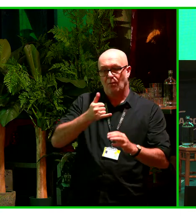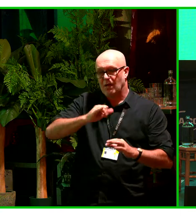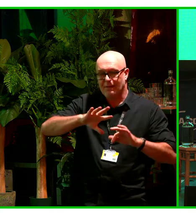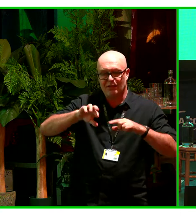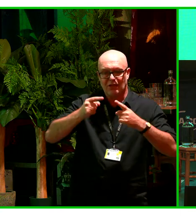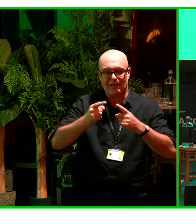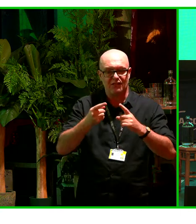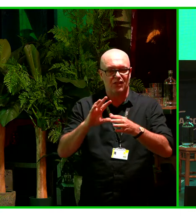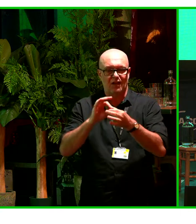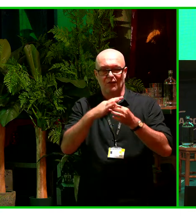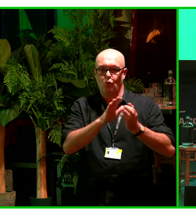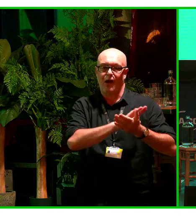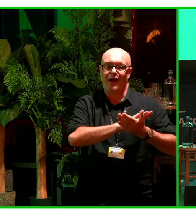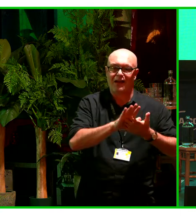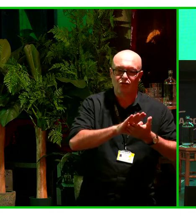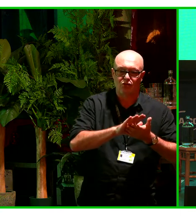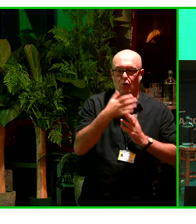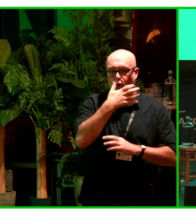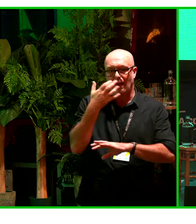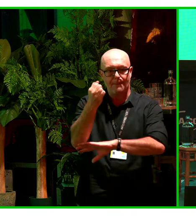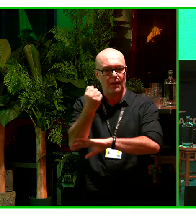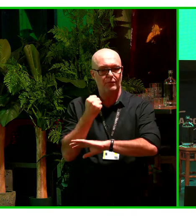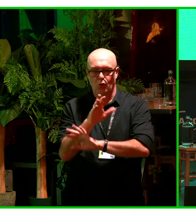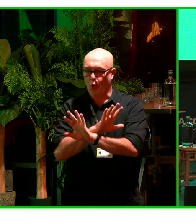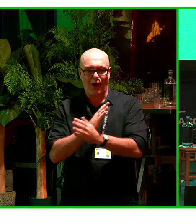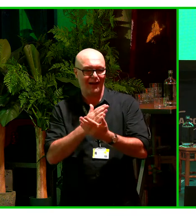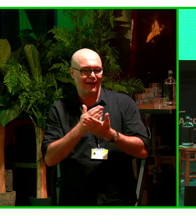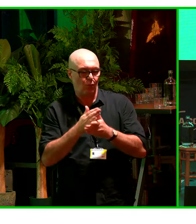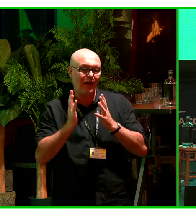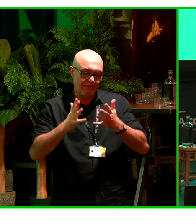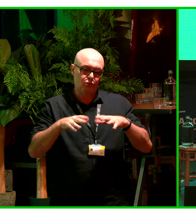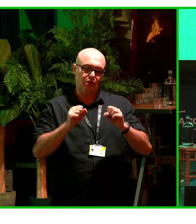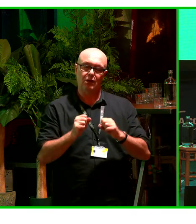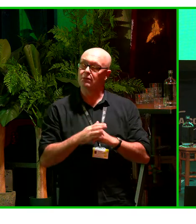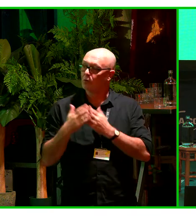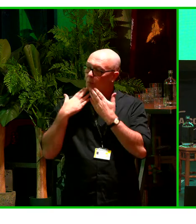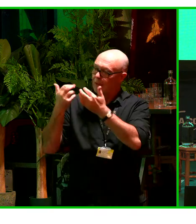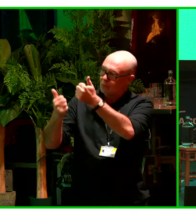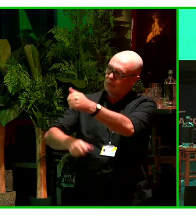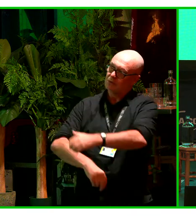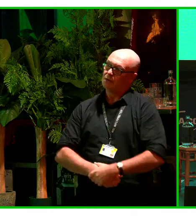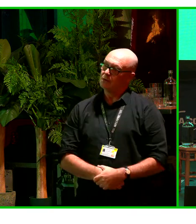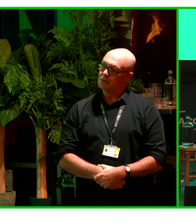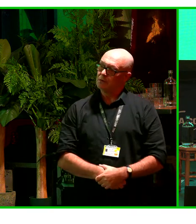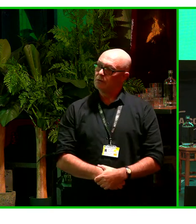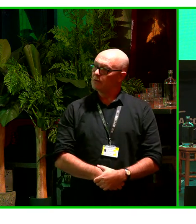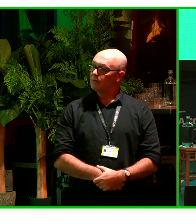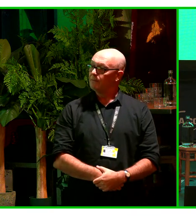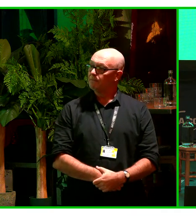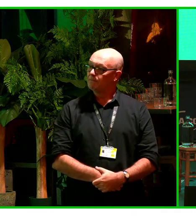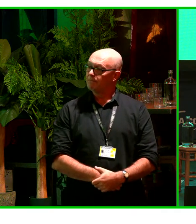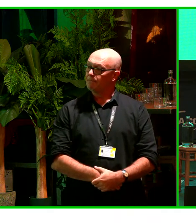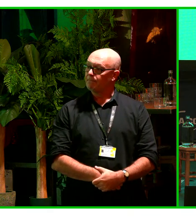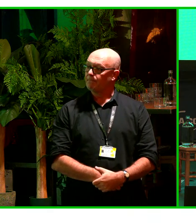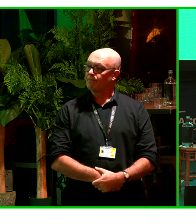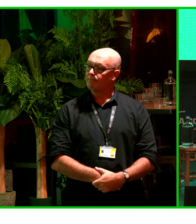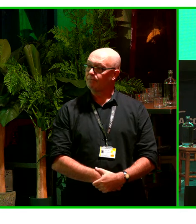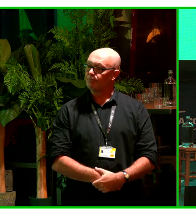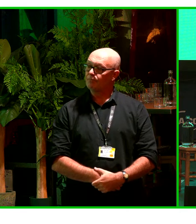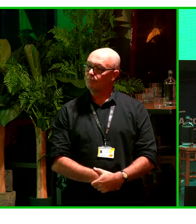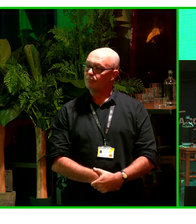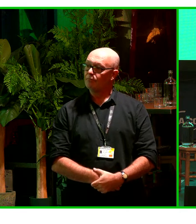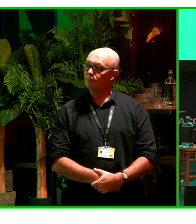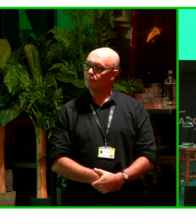and heat pumps aren't quite resolved at the moment. Excellent. Thanks, Tim. And obviously, move from domestic buildings